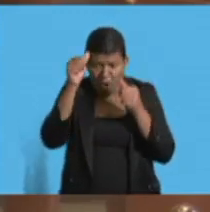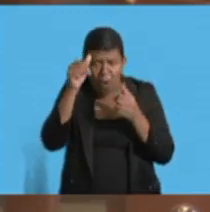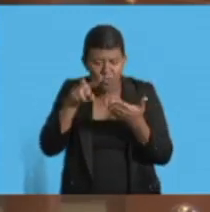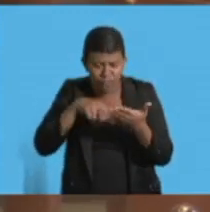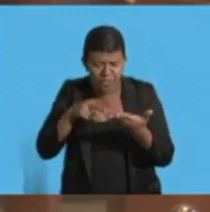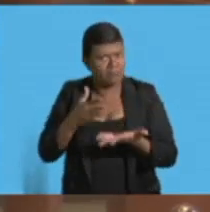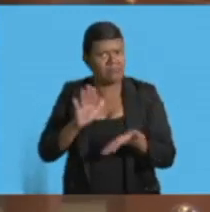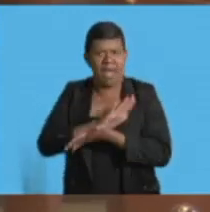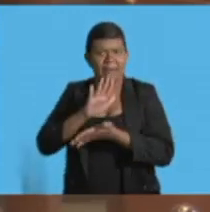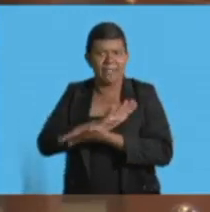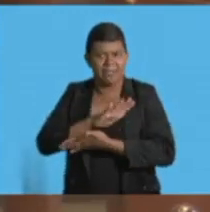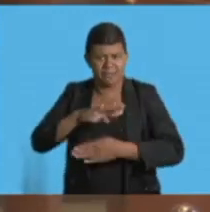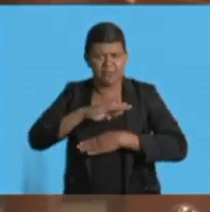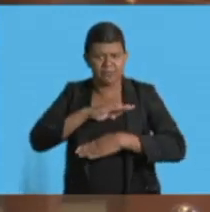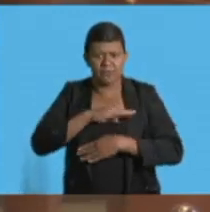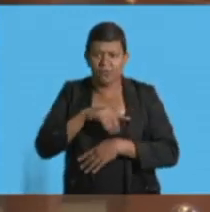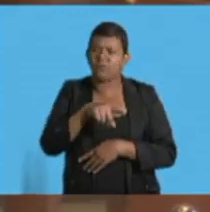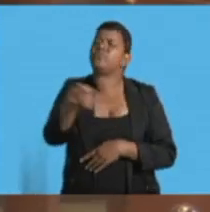Madam Speaker,